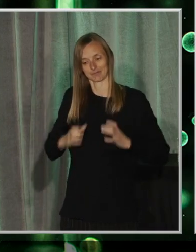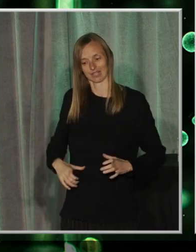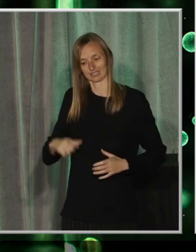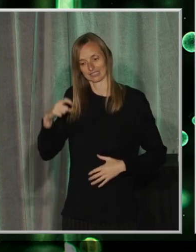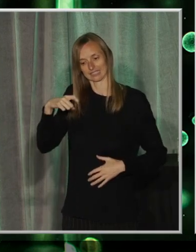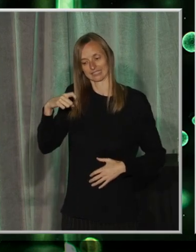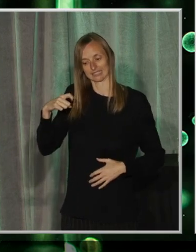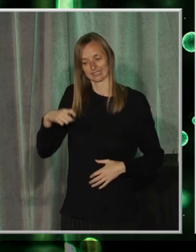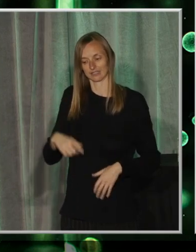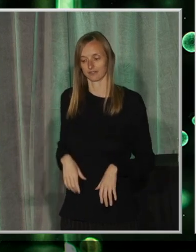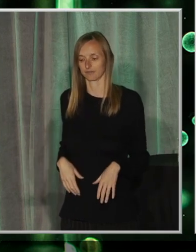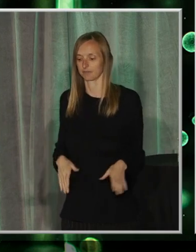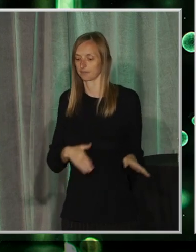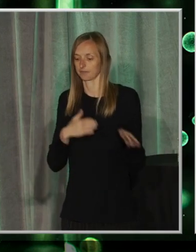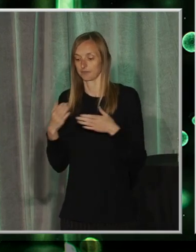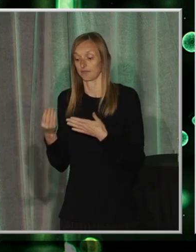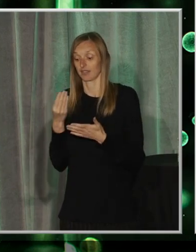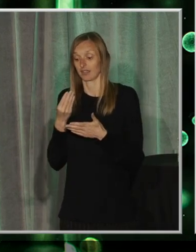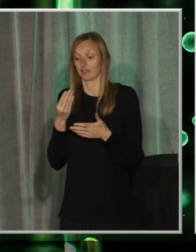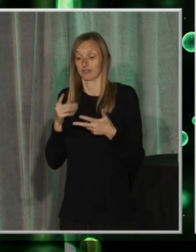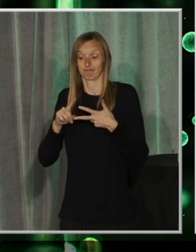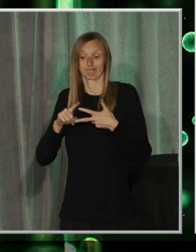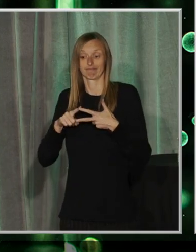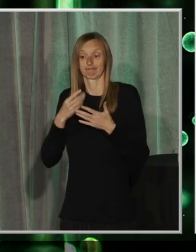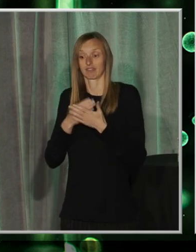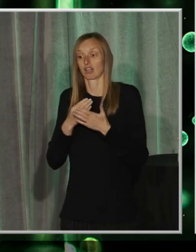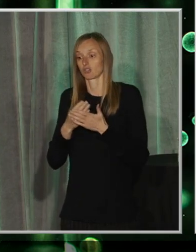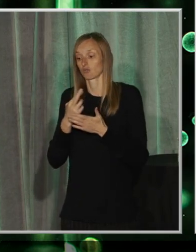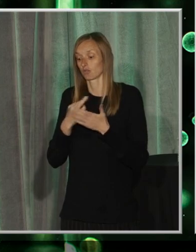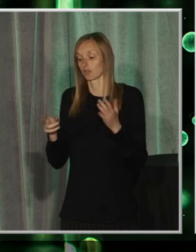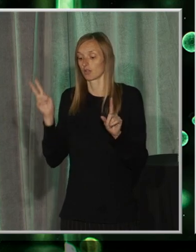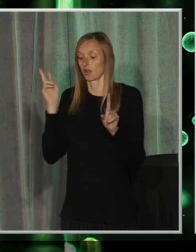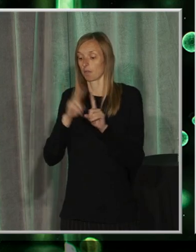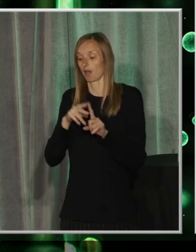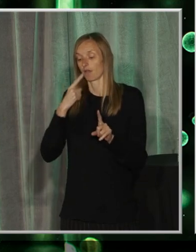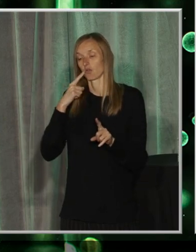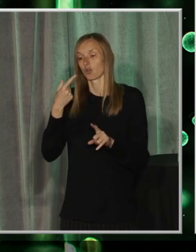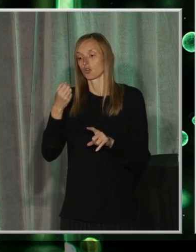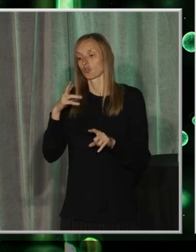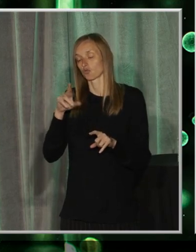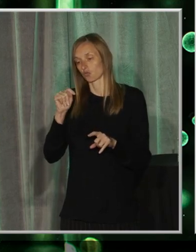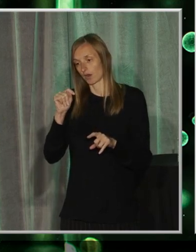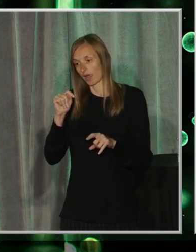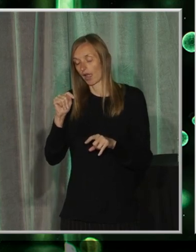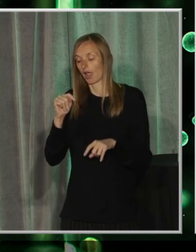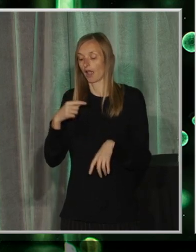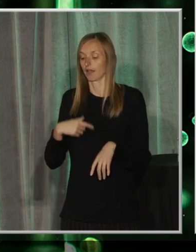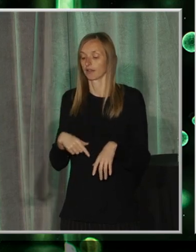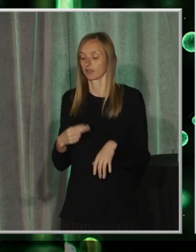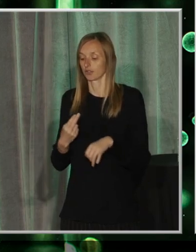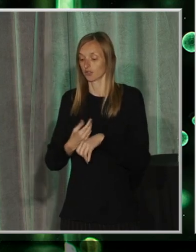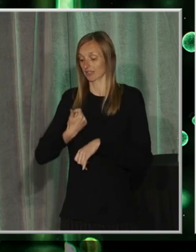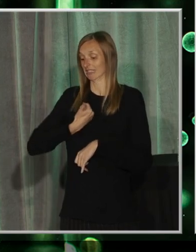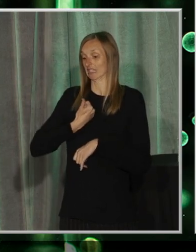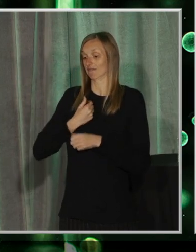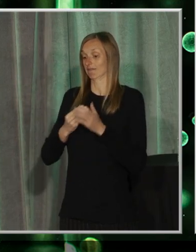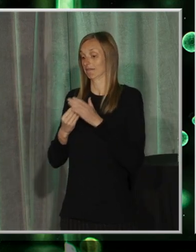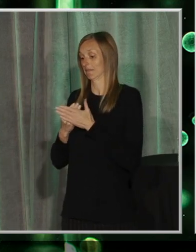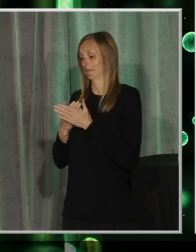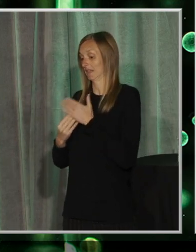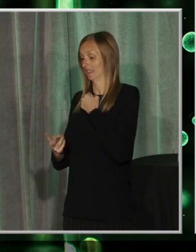needs. Though when it comes to financial resources, we'll apply for grants, we'll use our personal savings,